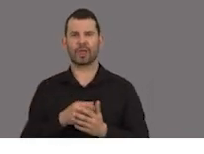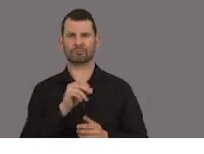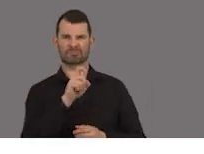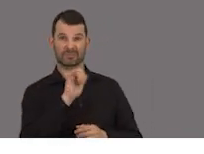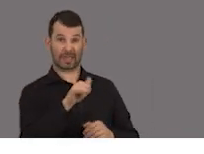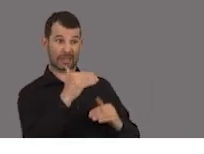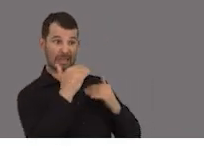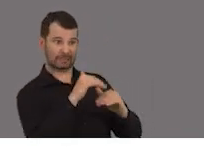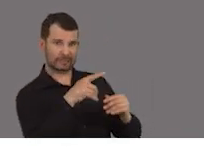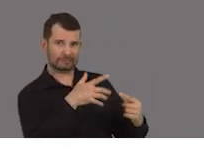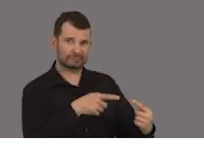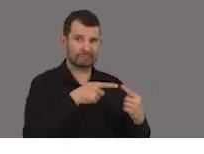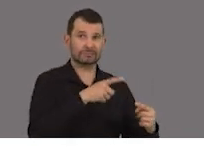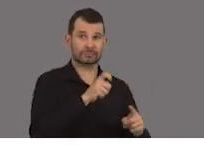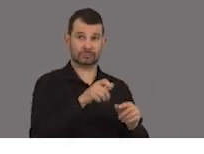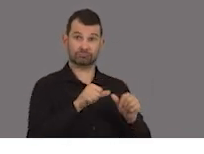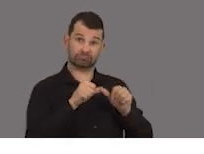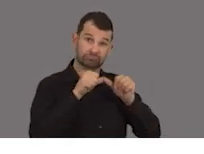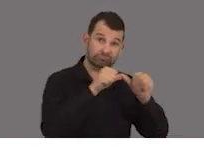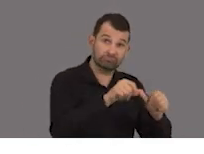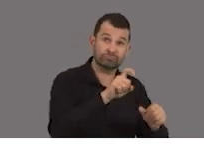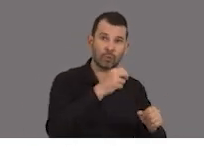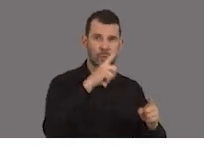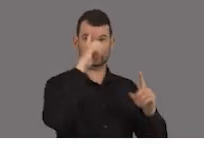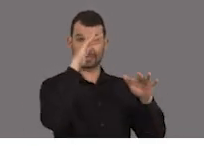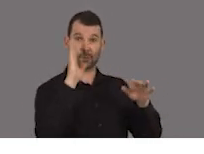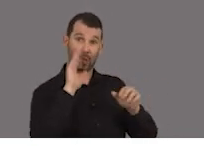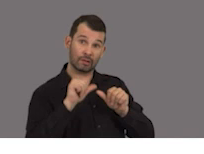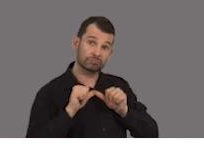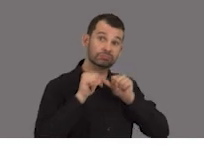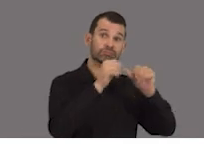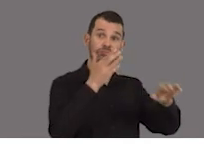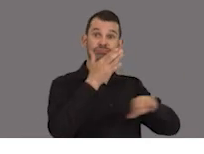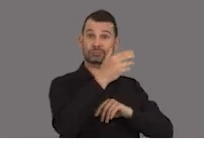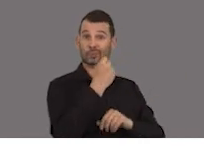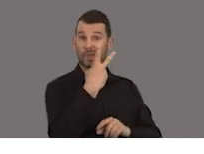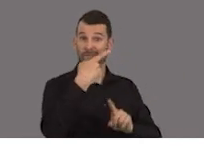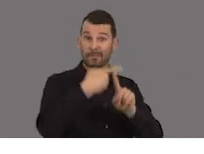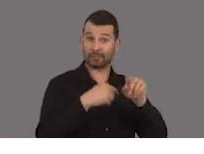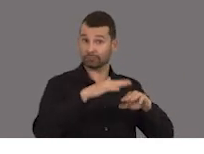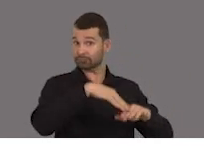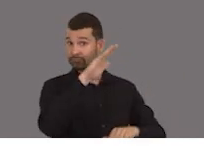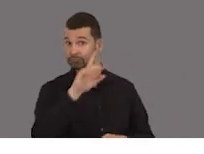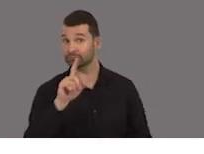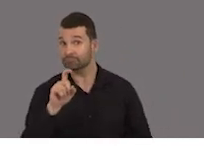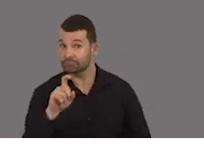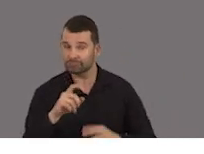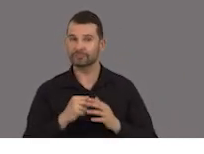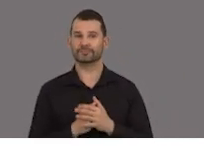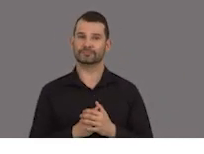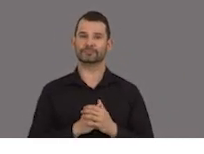has lasted or is expected to last for a continuous period of 12 months or more.